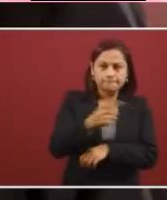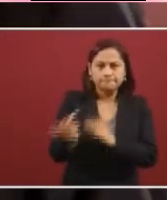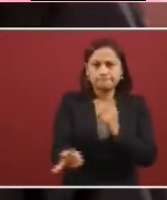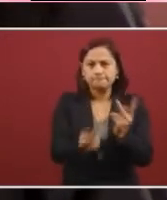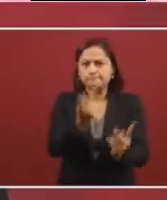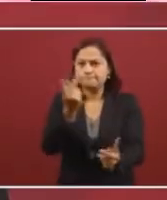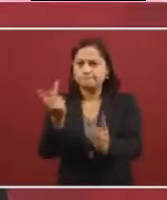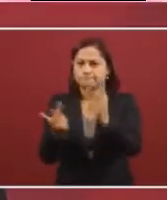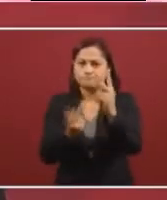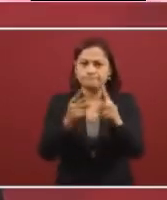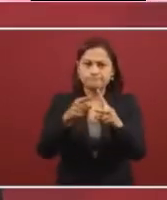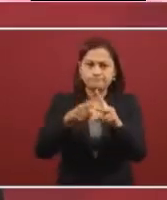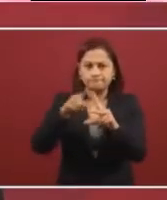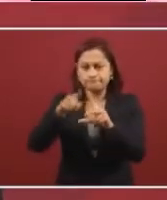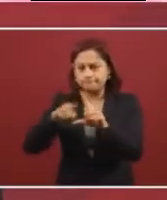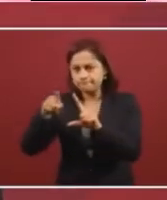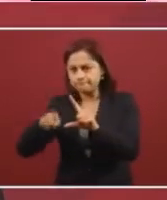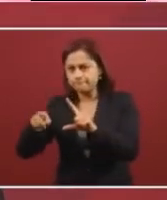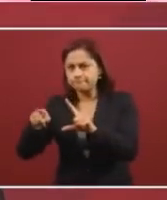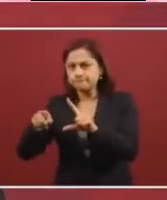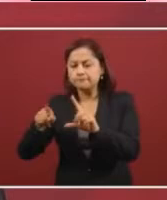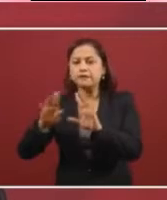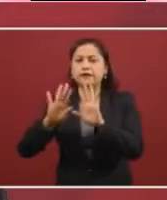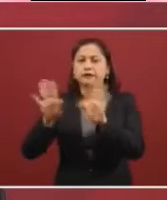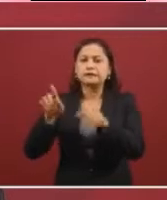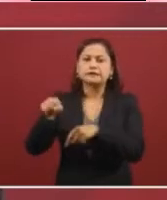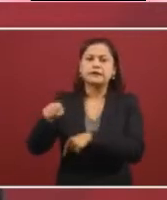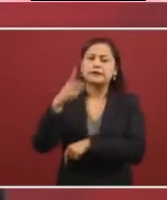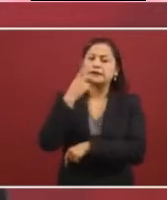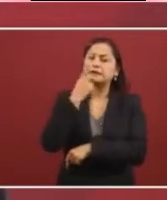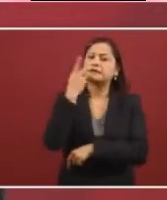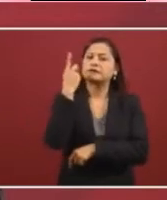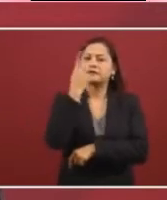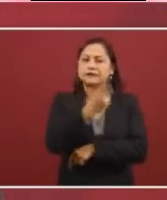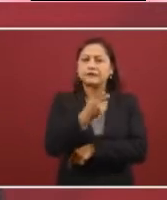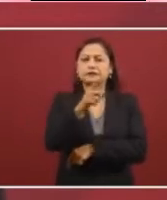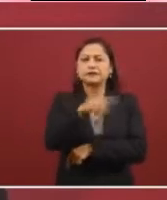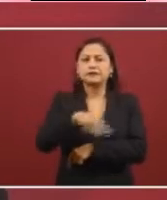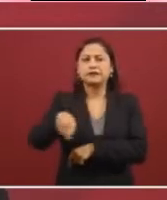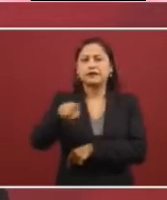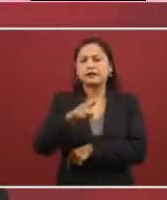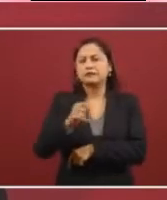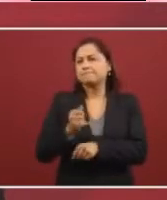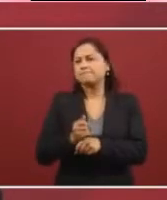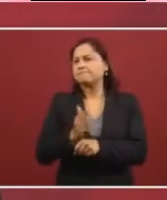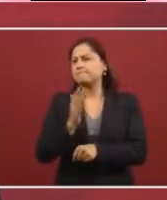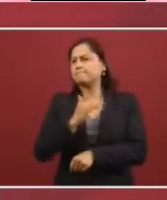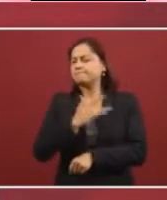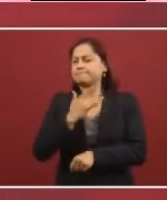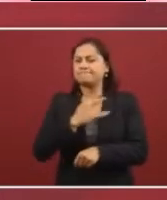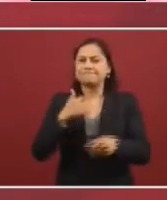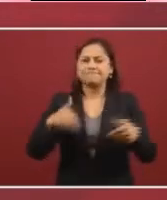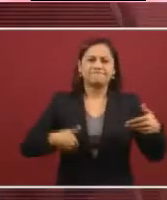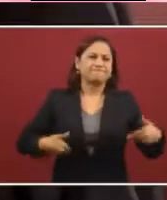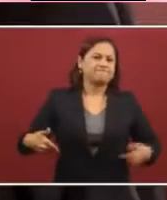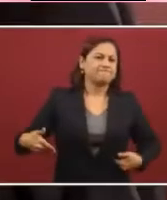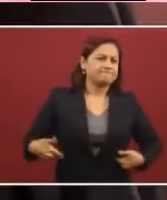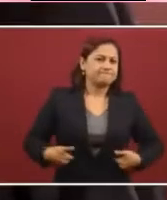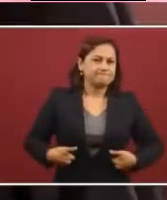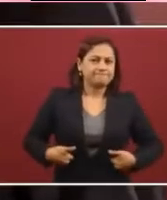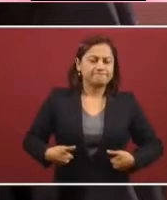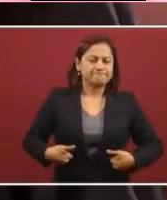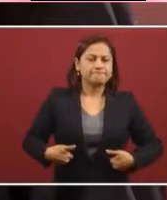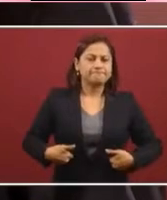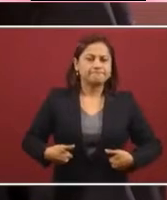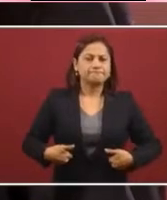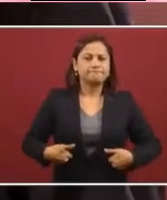questions or being measured, they manifested that they were not happy, de la gente, or the people con